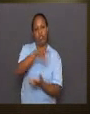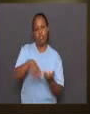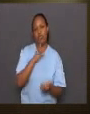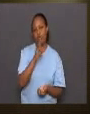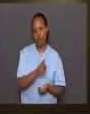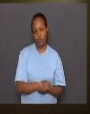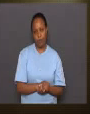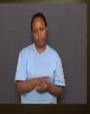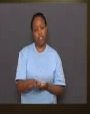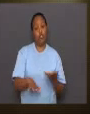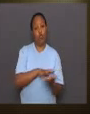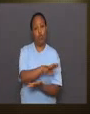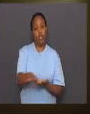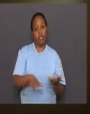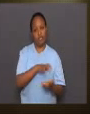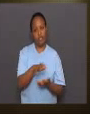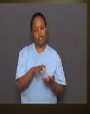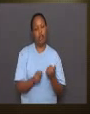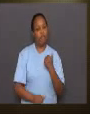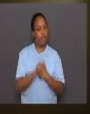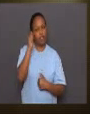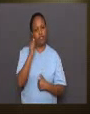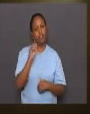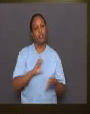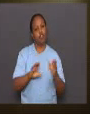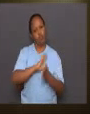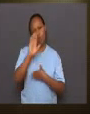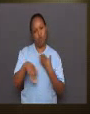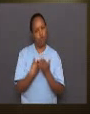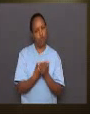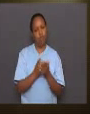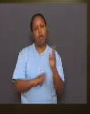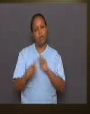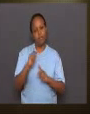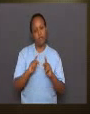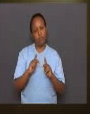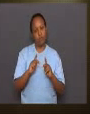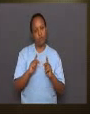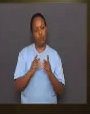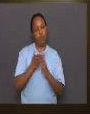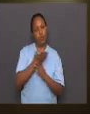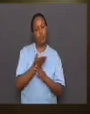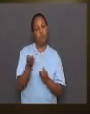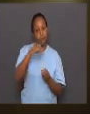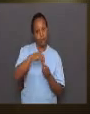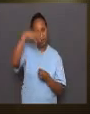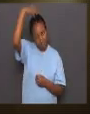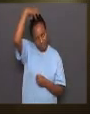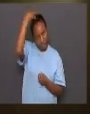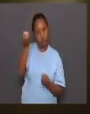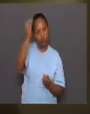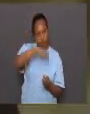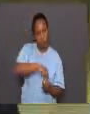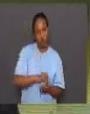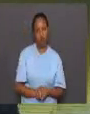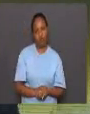disorder. Disorder will affect all areas of society, including